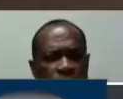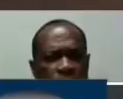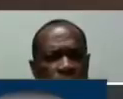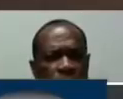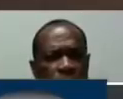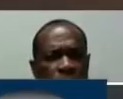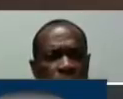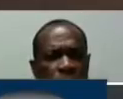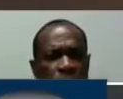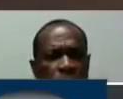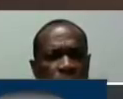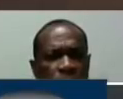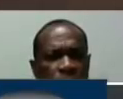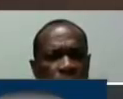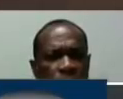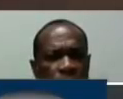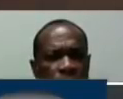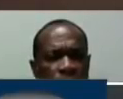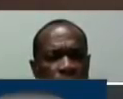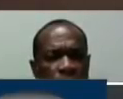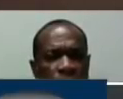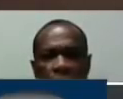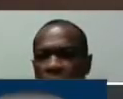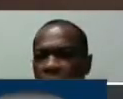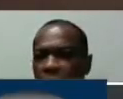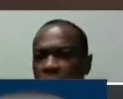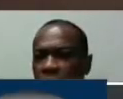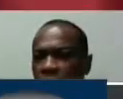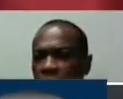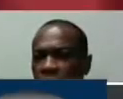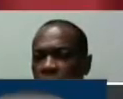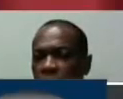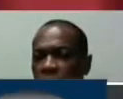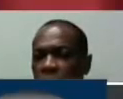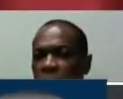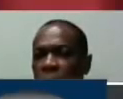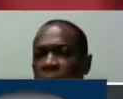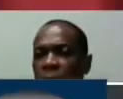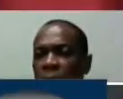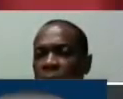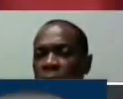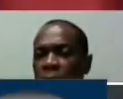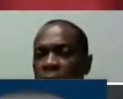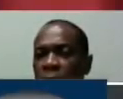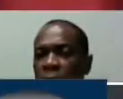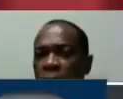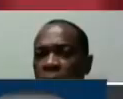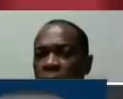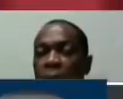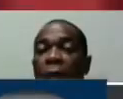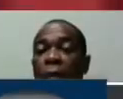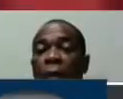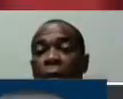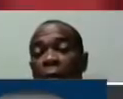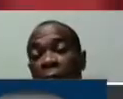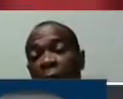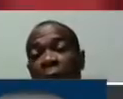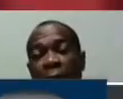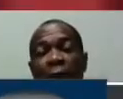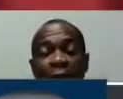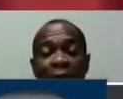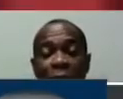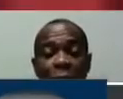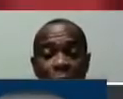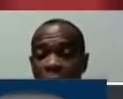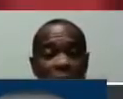the issue of the mass storage sites, the site you had talked about. Well, I think we have been planning for this eventuality for quite a while now from the